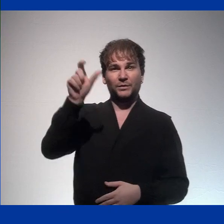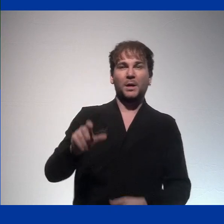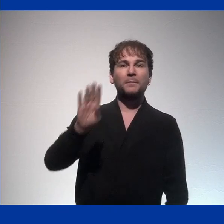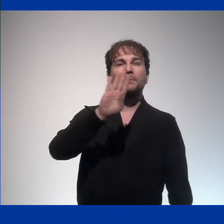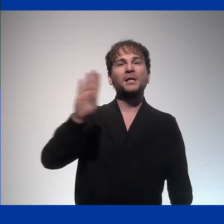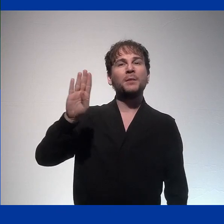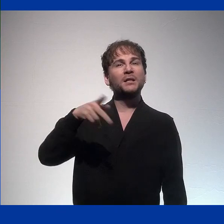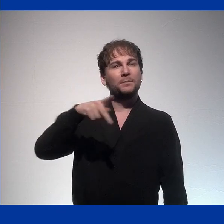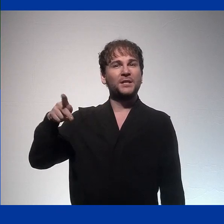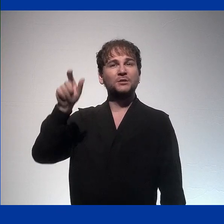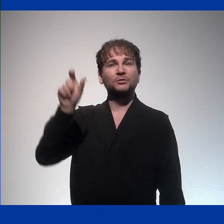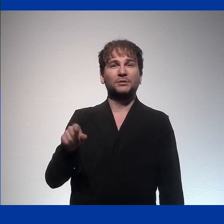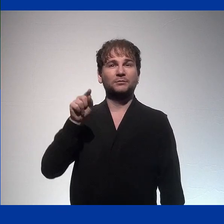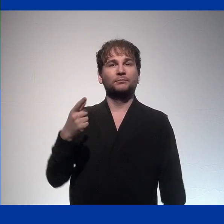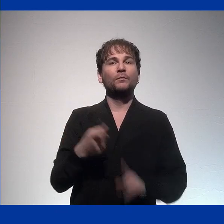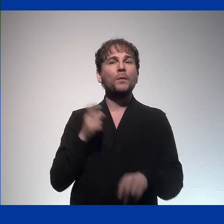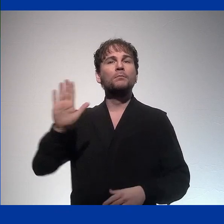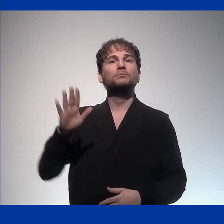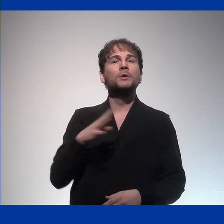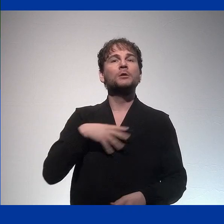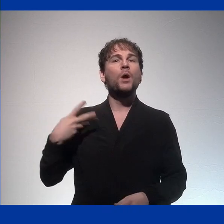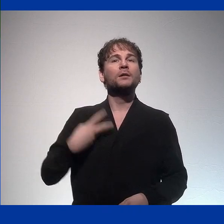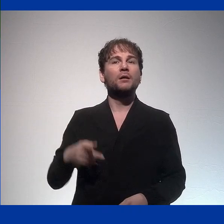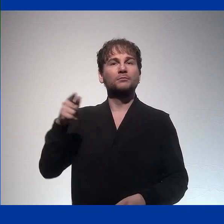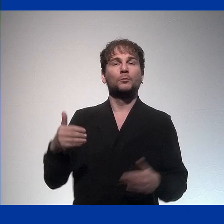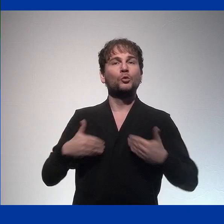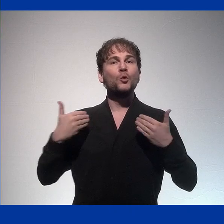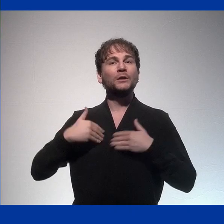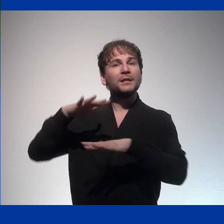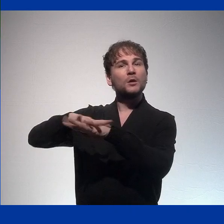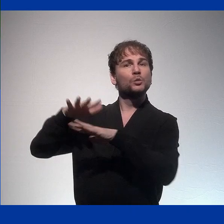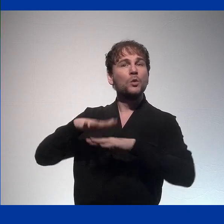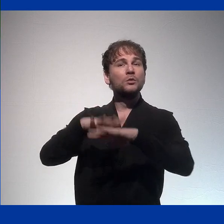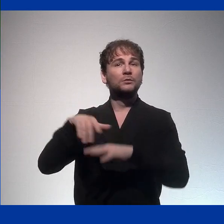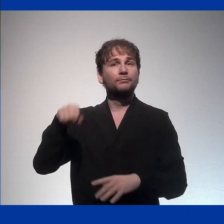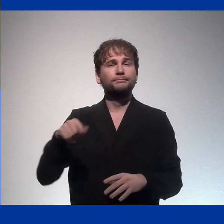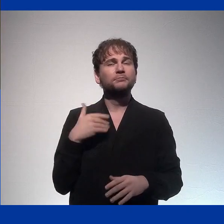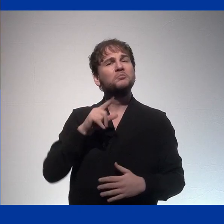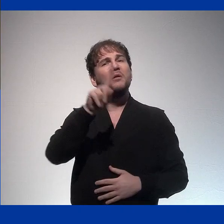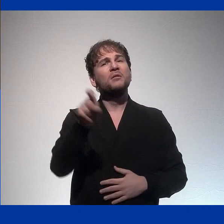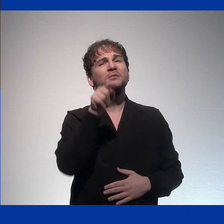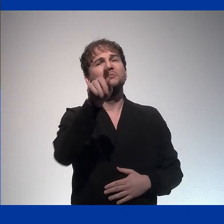Which concrete impulses for youth work practice are you taking home from this convention?